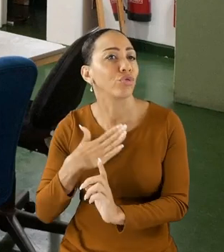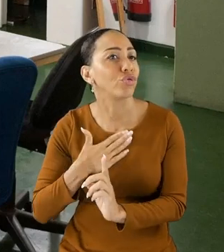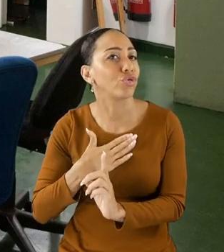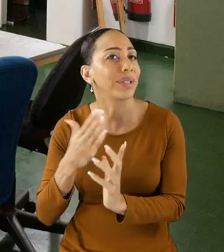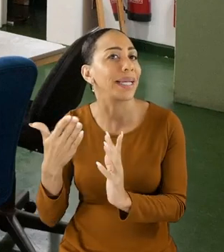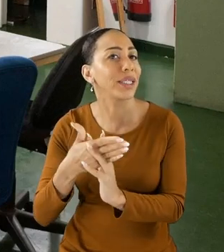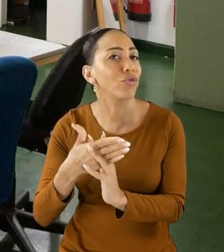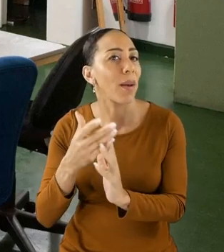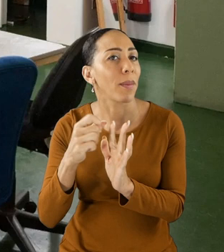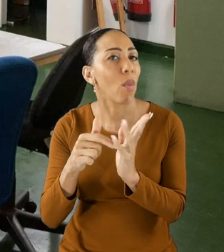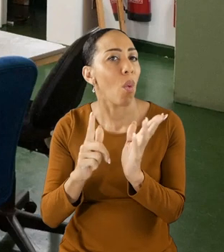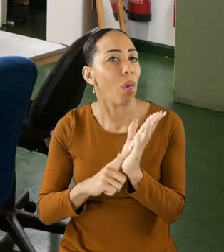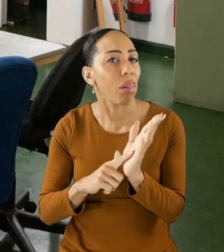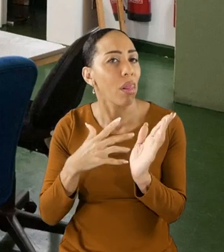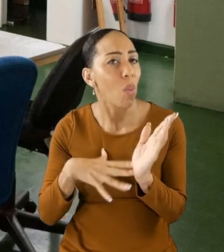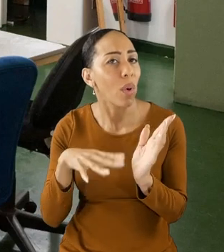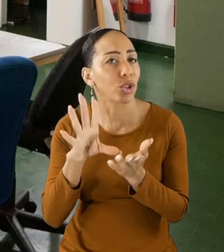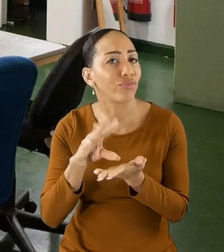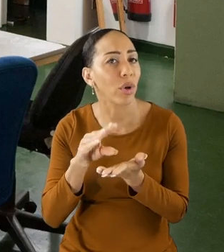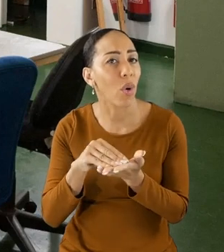Paul. Yep. Do you want to record it?